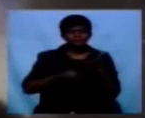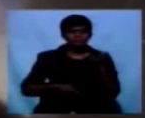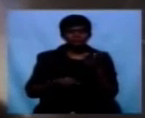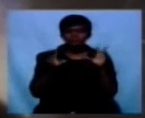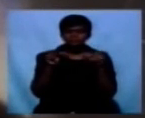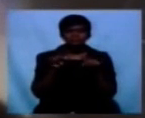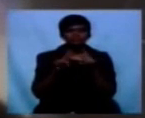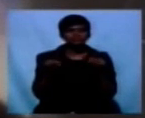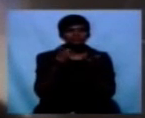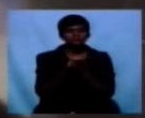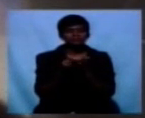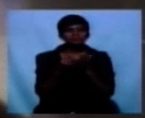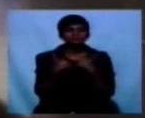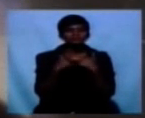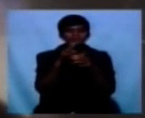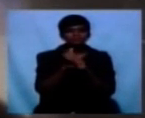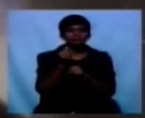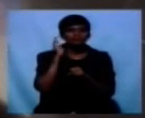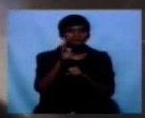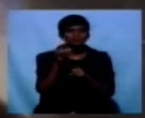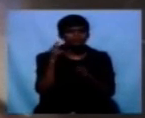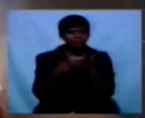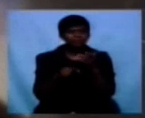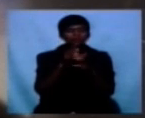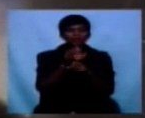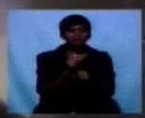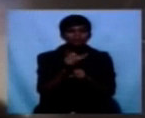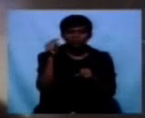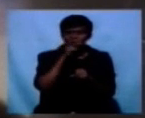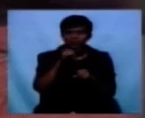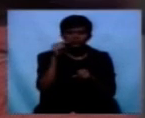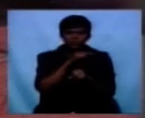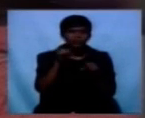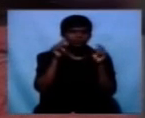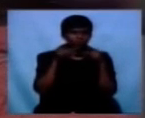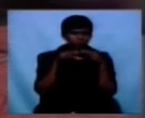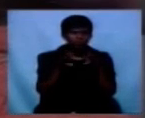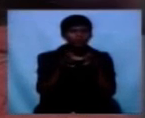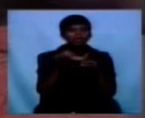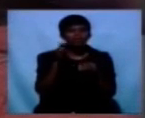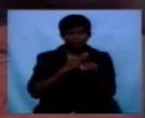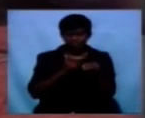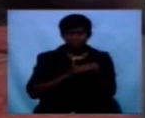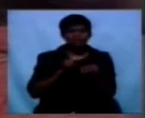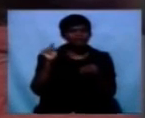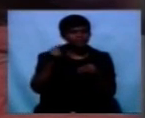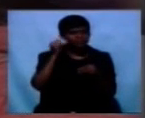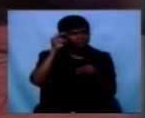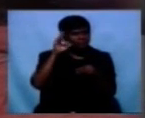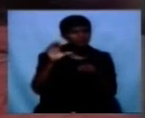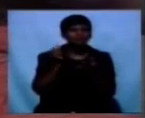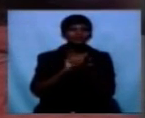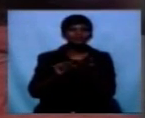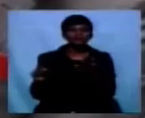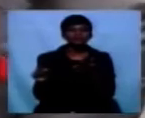No, the money he has received will be treated as obtaining money by false pretense. I will be the first minister to write